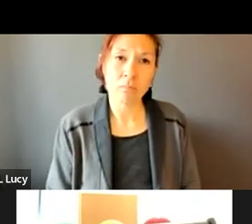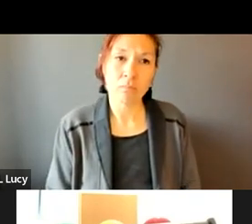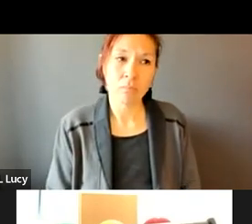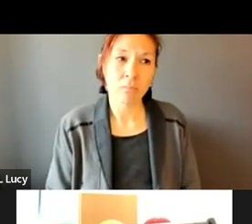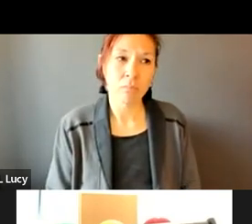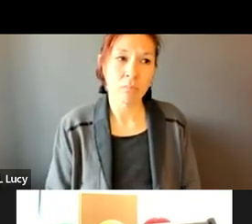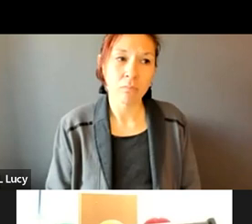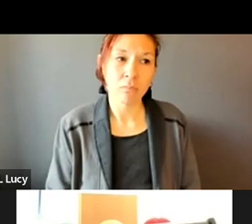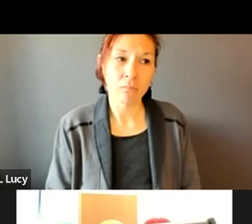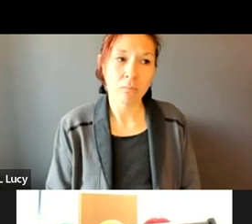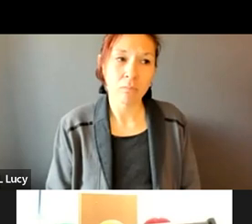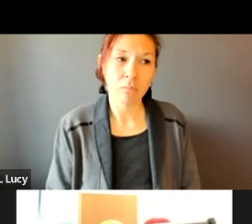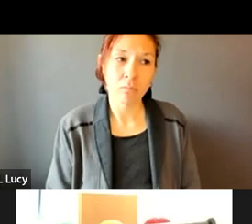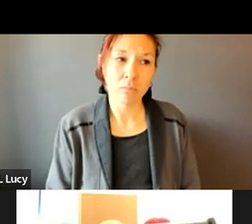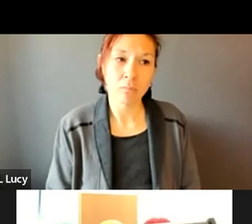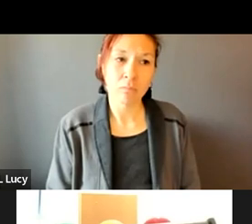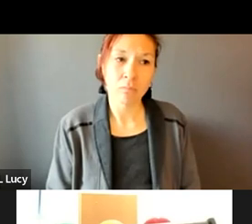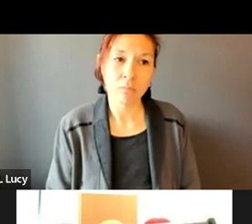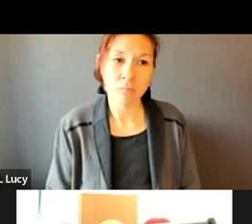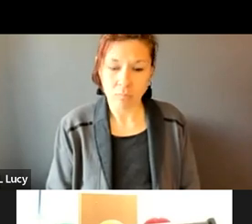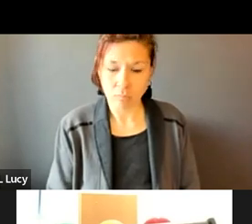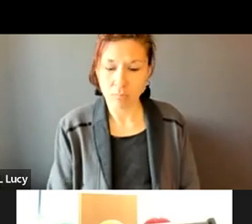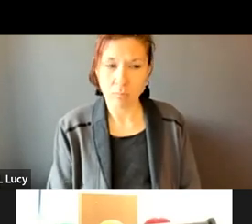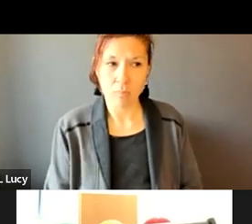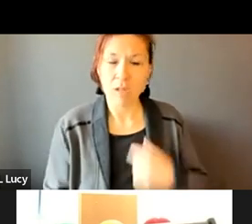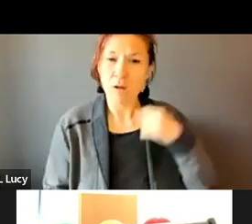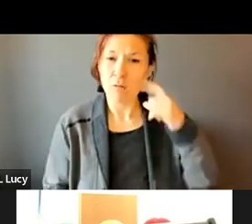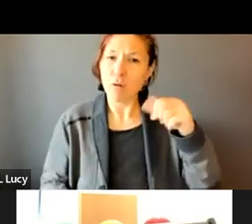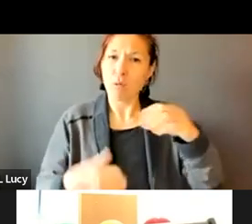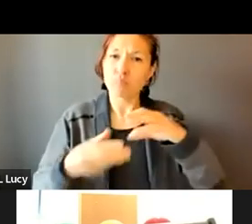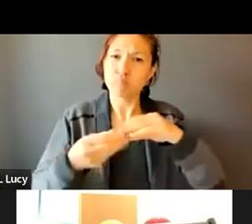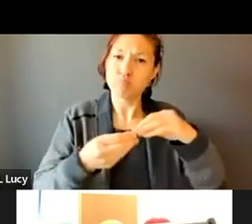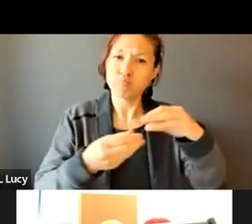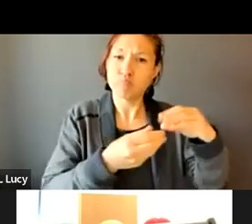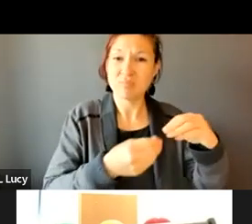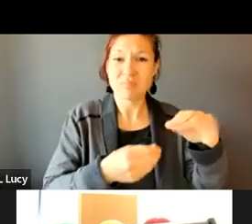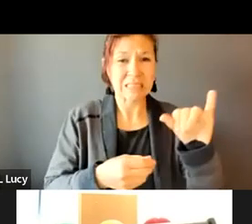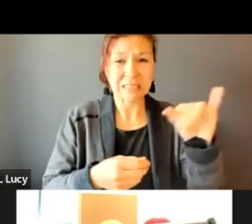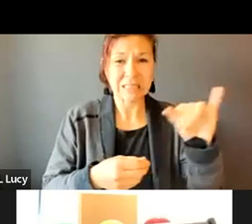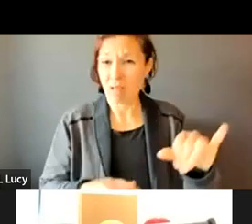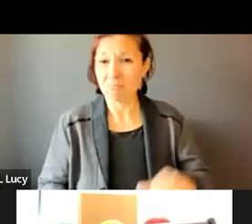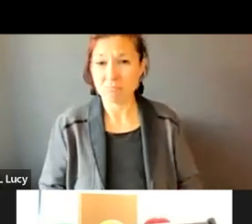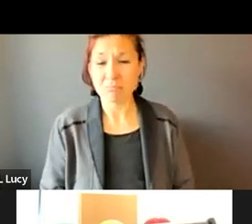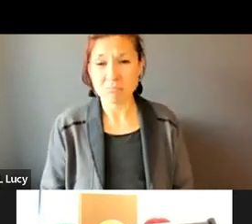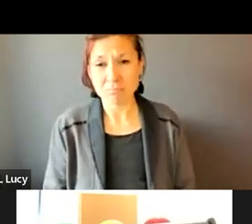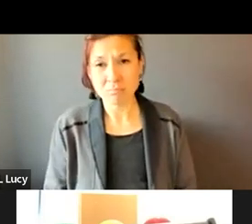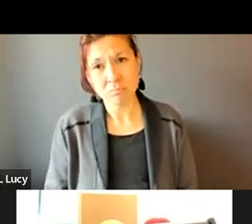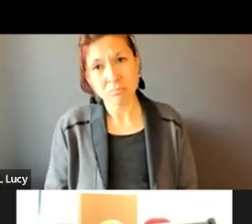and I've heard so many other cases along this time familias